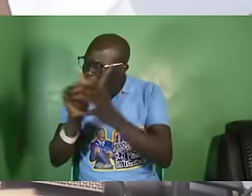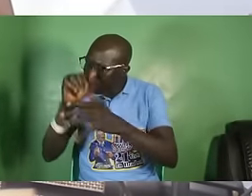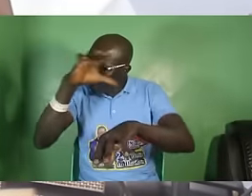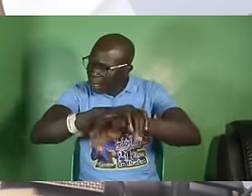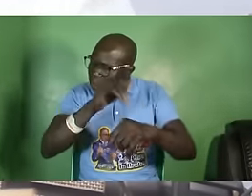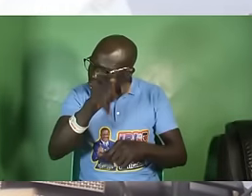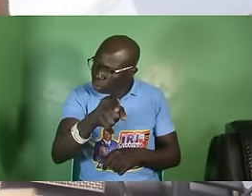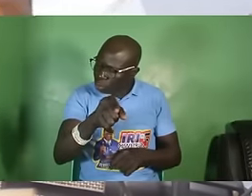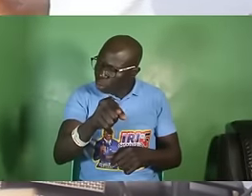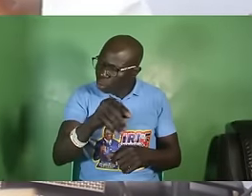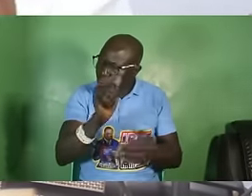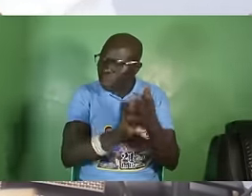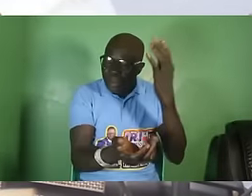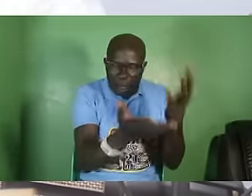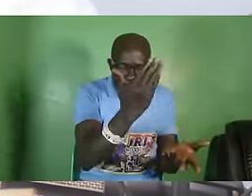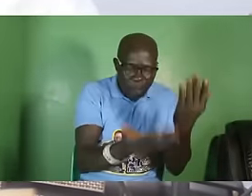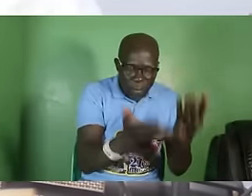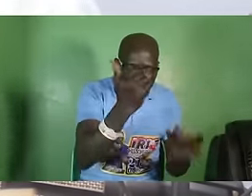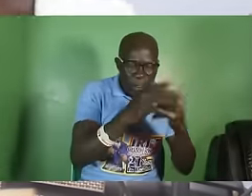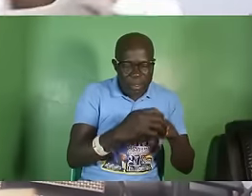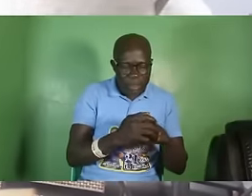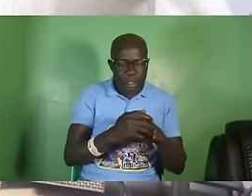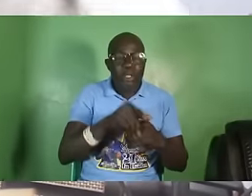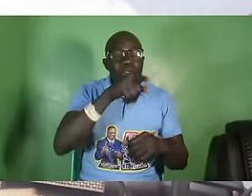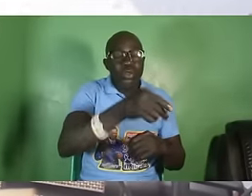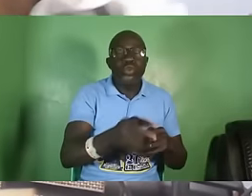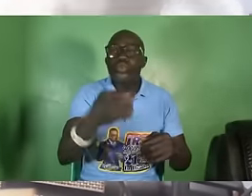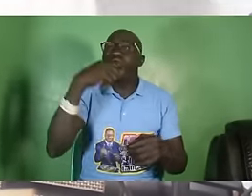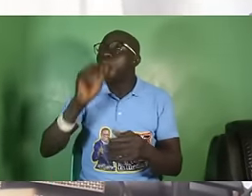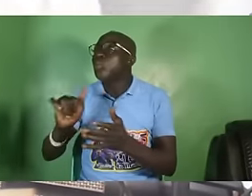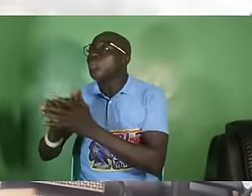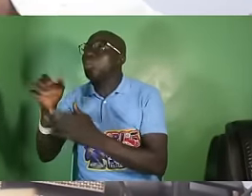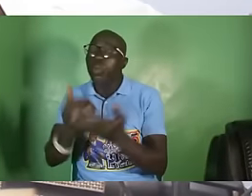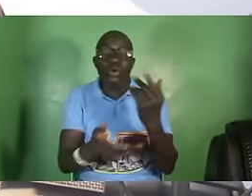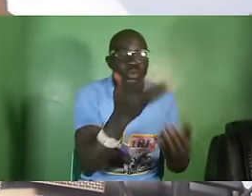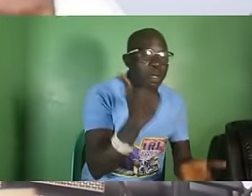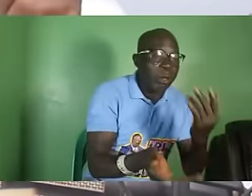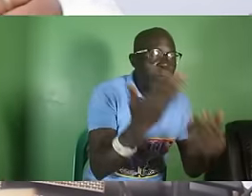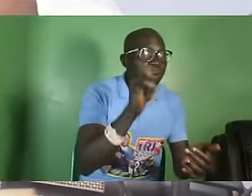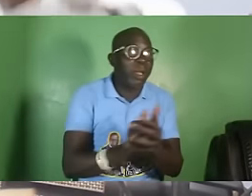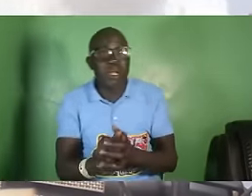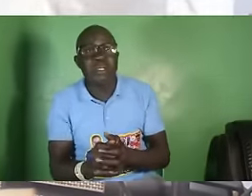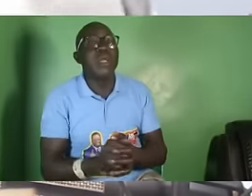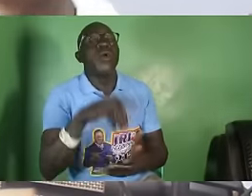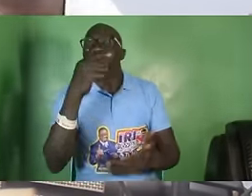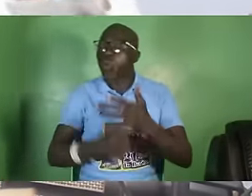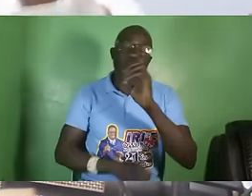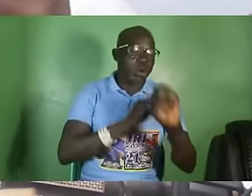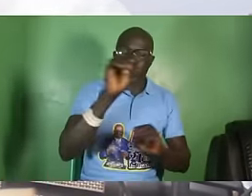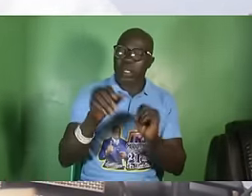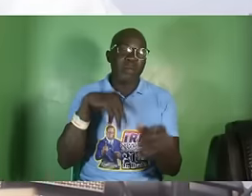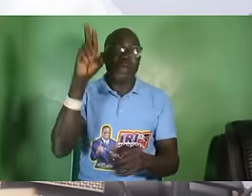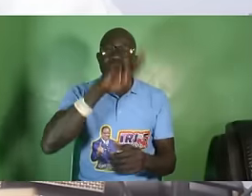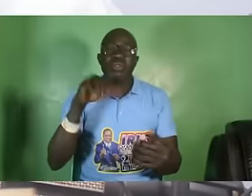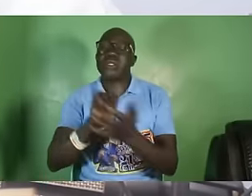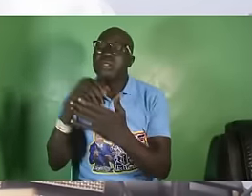Because the people that come say the one who bought, they make sacrifice. You wanna enter government to be the whole world. And you too must make a sacrifice. You call the people one.